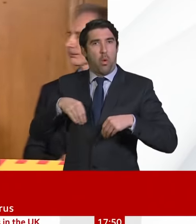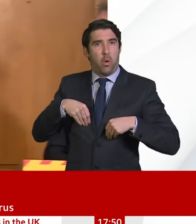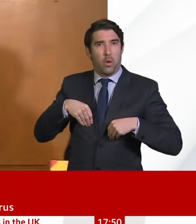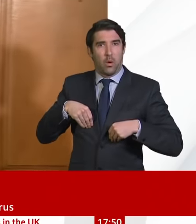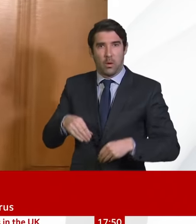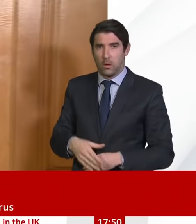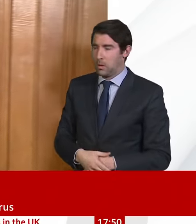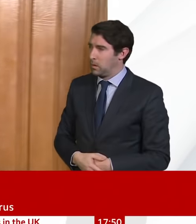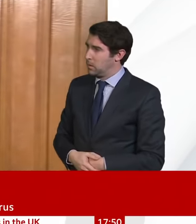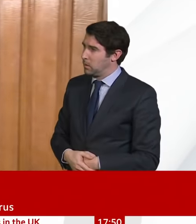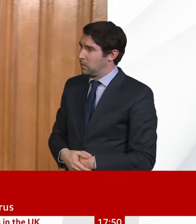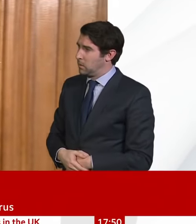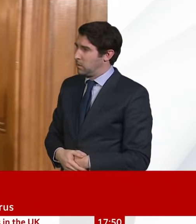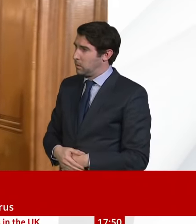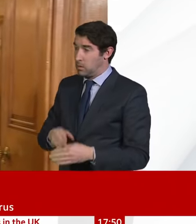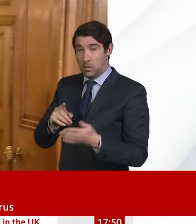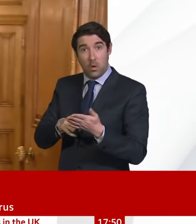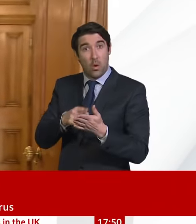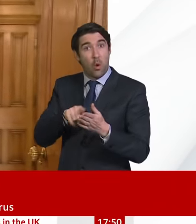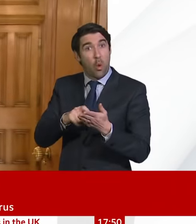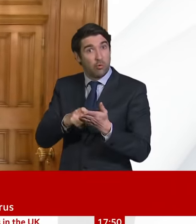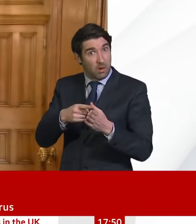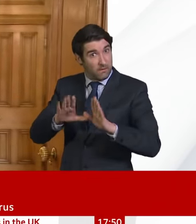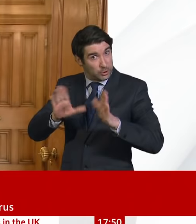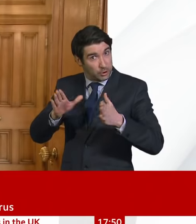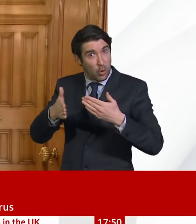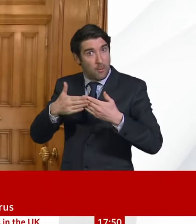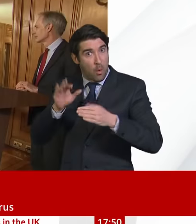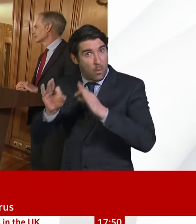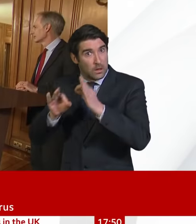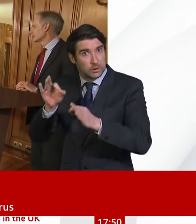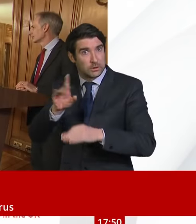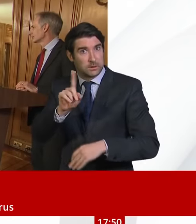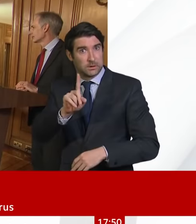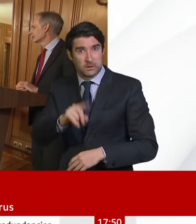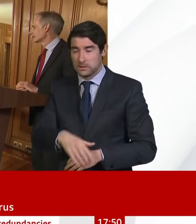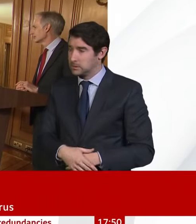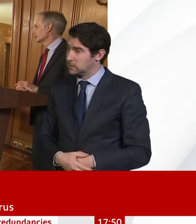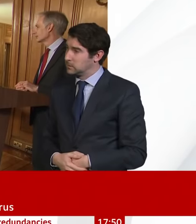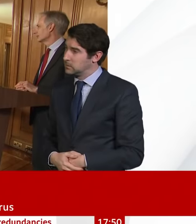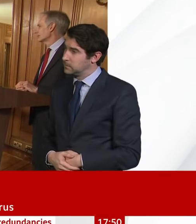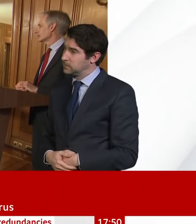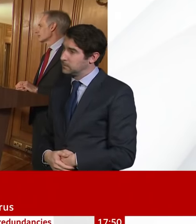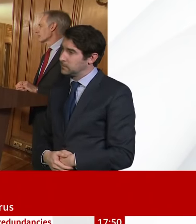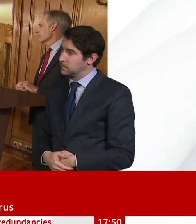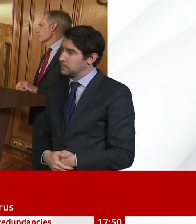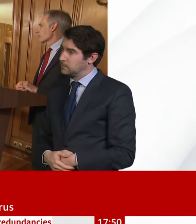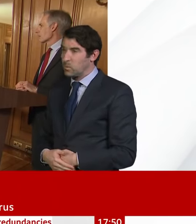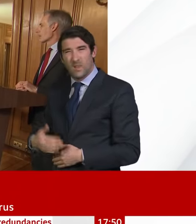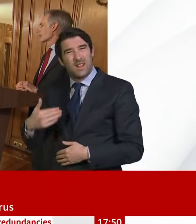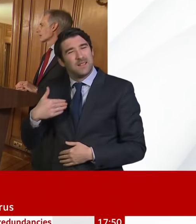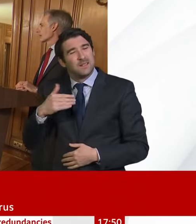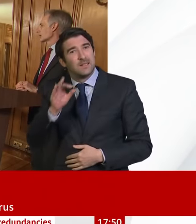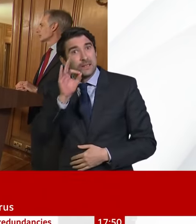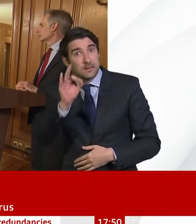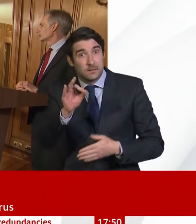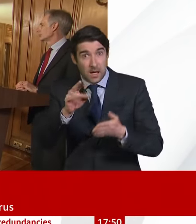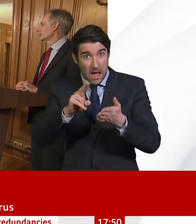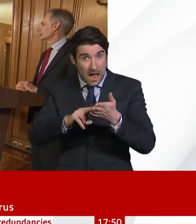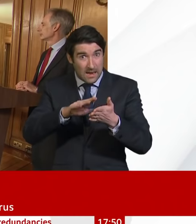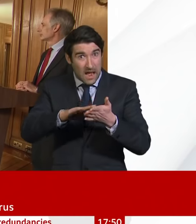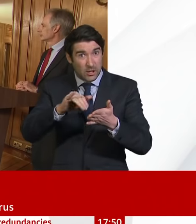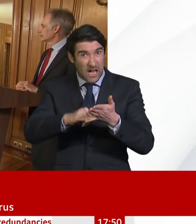come back on that, Laura, or? I think, Secretary of State, we asked if there was a firm date that you could give NHS staff who need tests. You just said